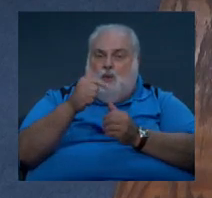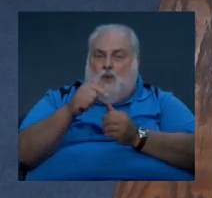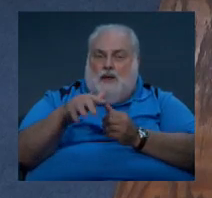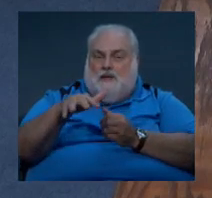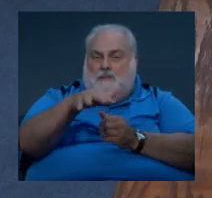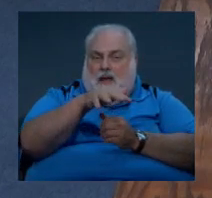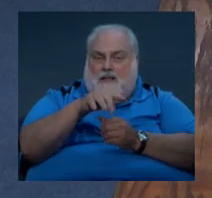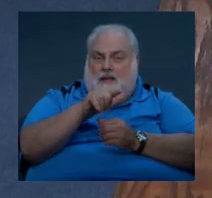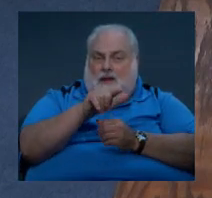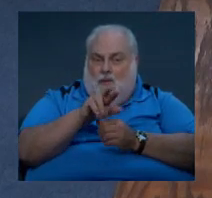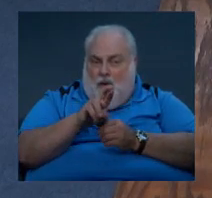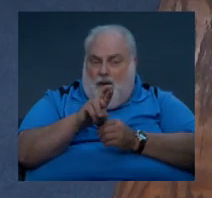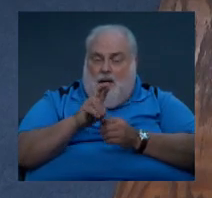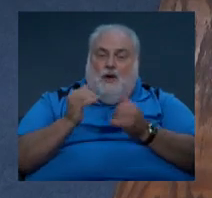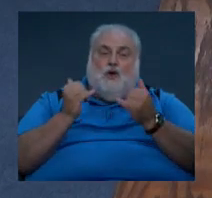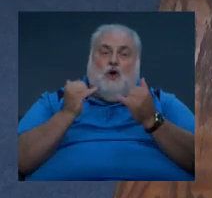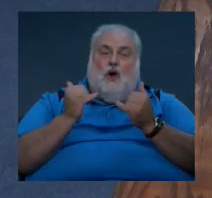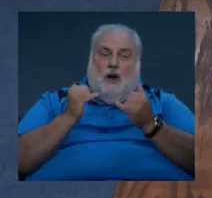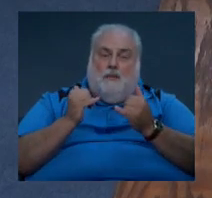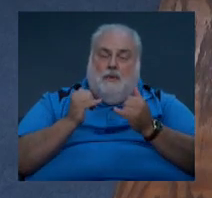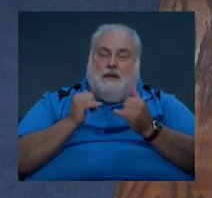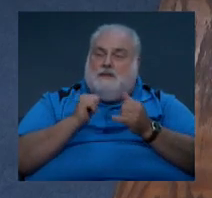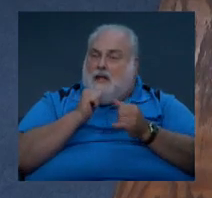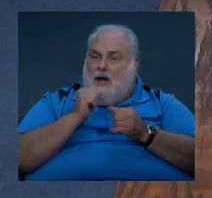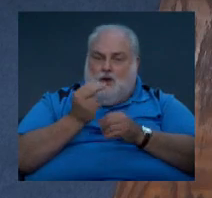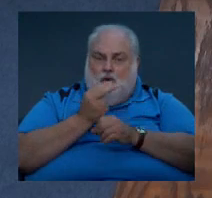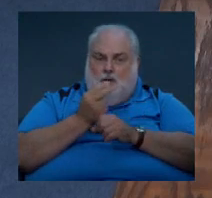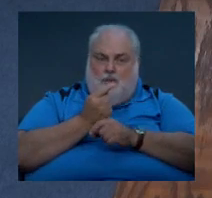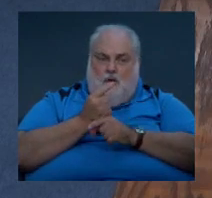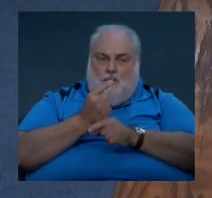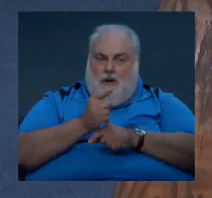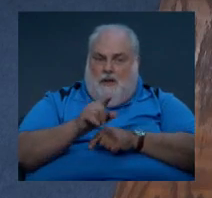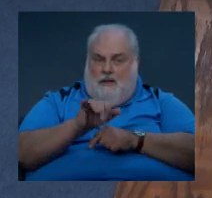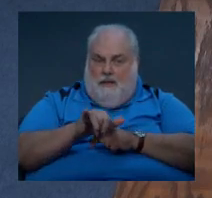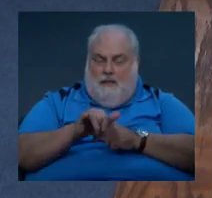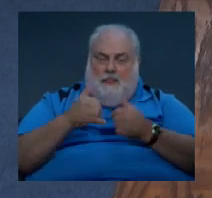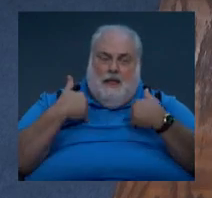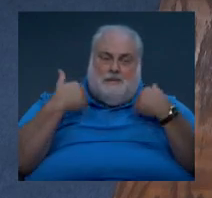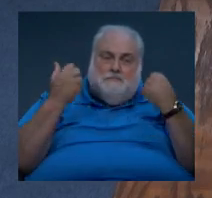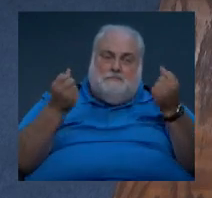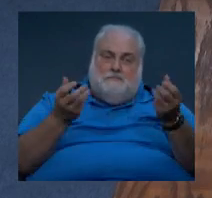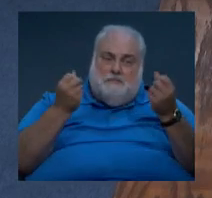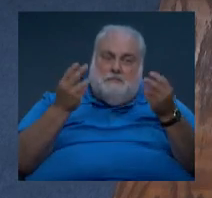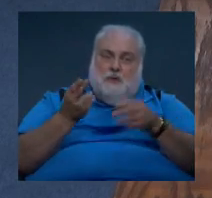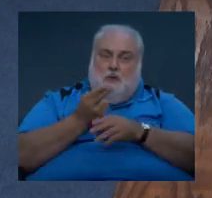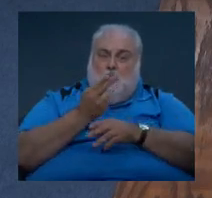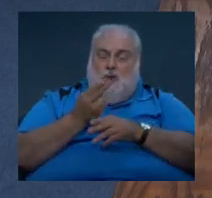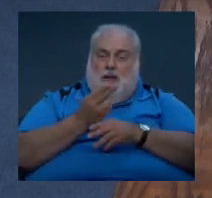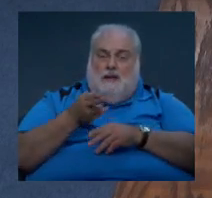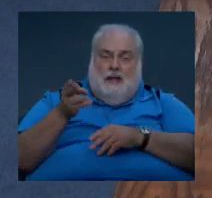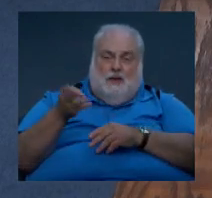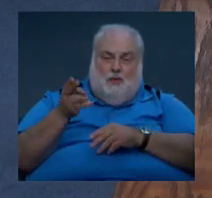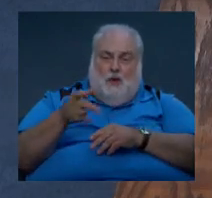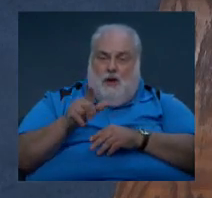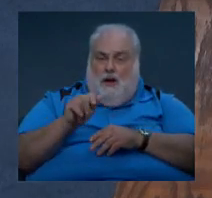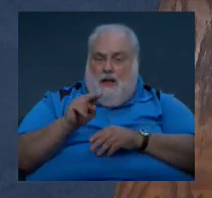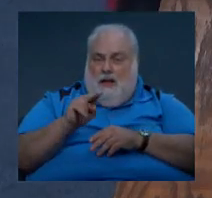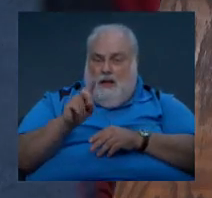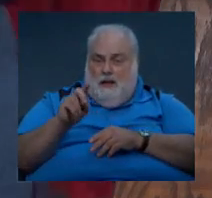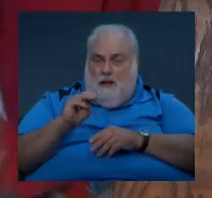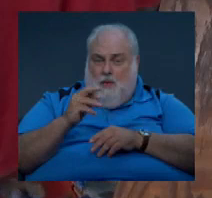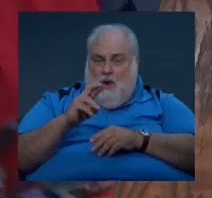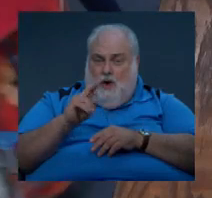Rock, and it is currently being underutilized. It has many uses now as a historic landmark